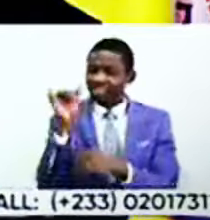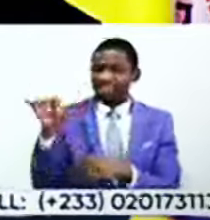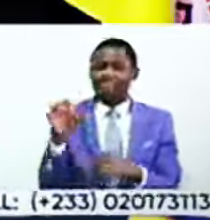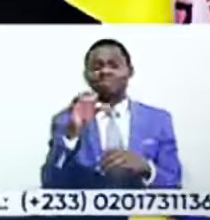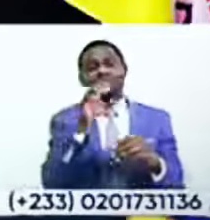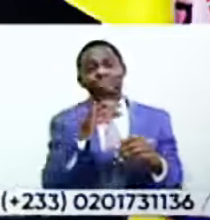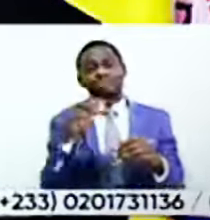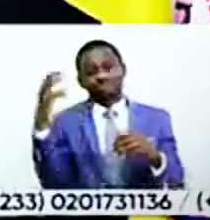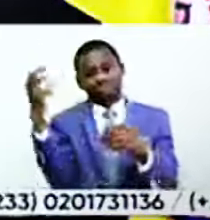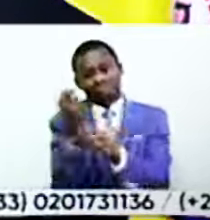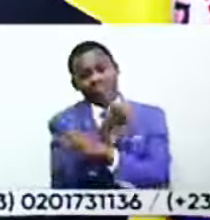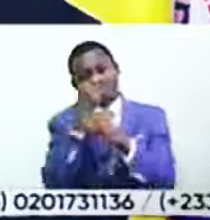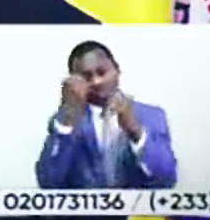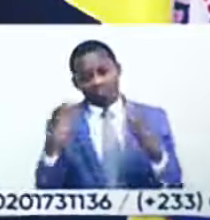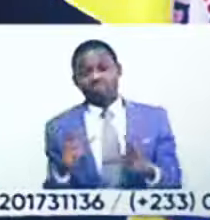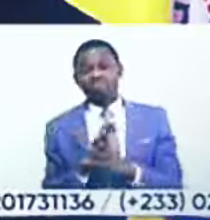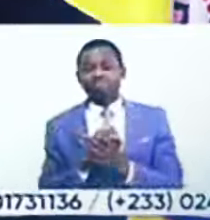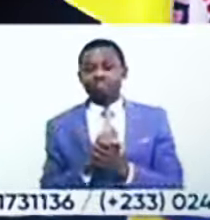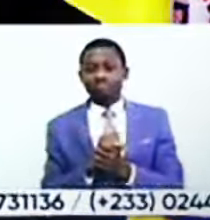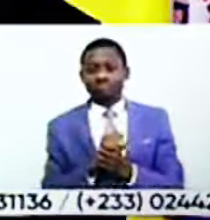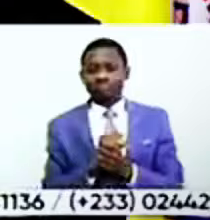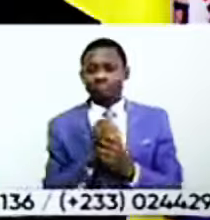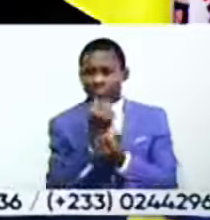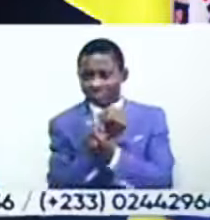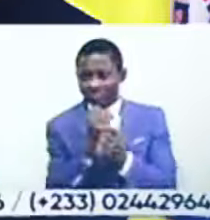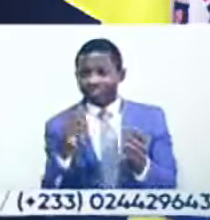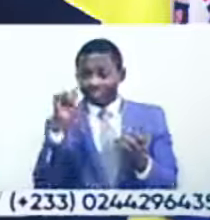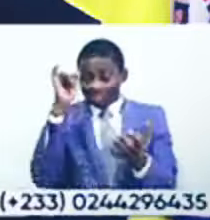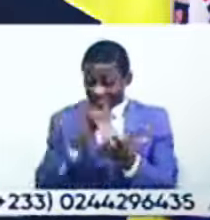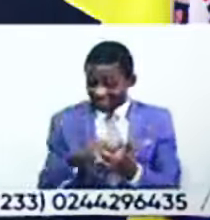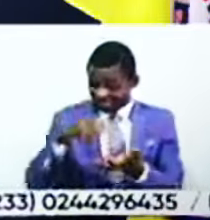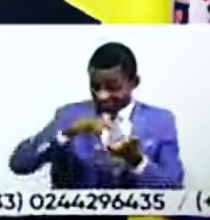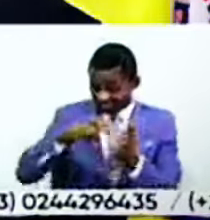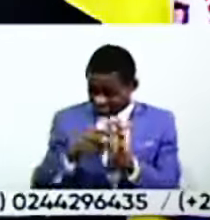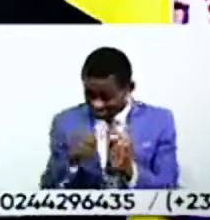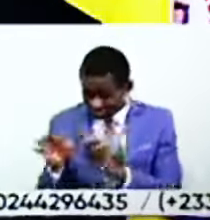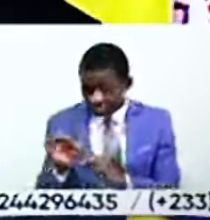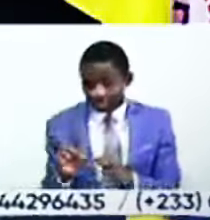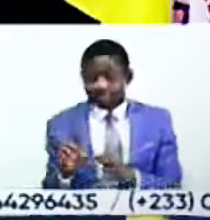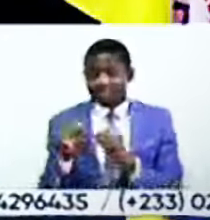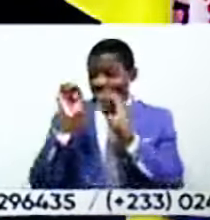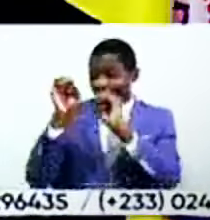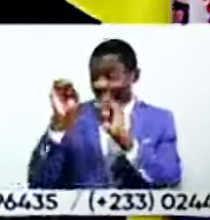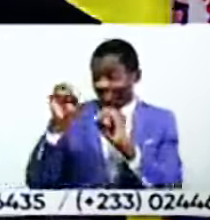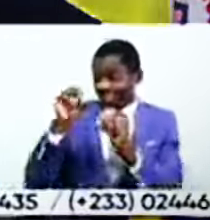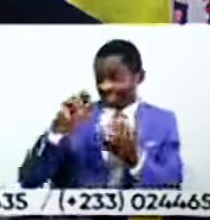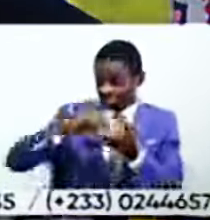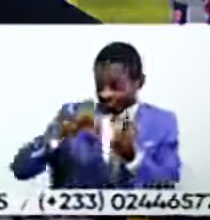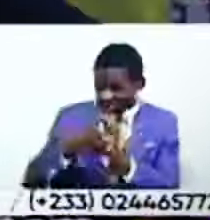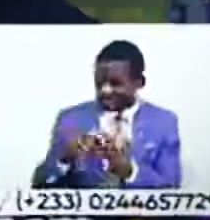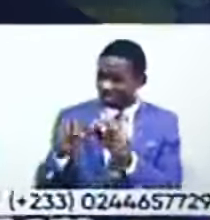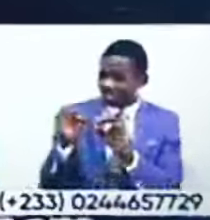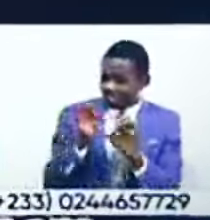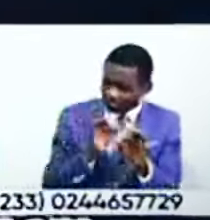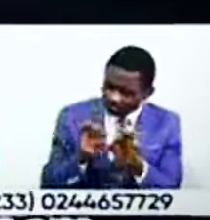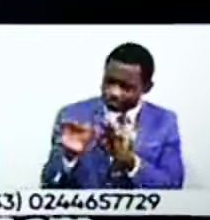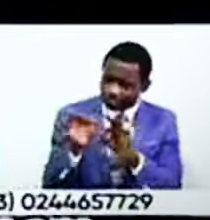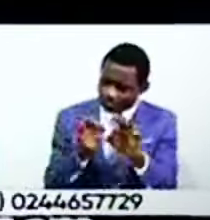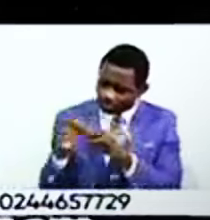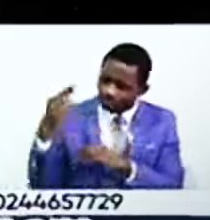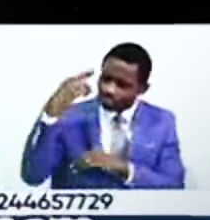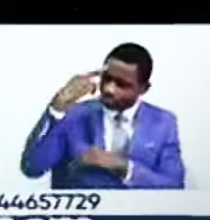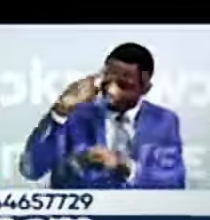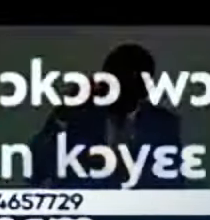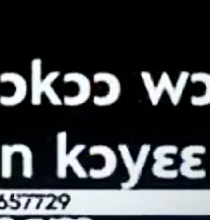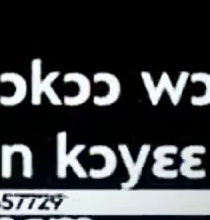is what I will call teaching. Way and I'm a friend in church. Explaining. Say who church. Reasoning. Say who di ano baba. Proving. Now who